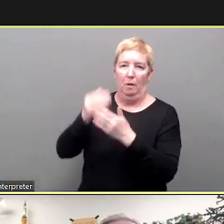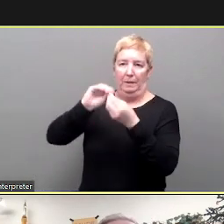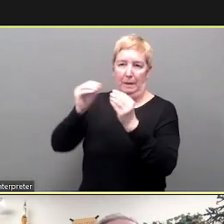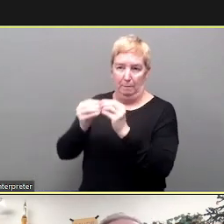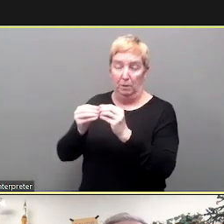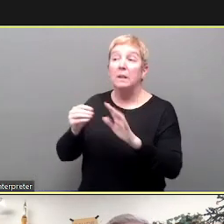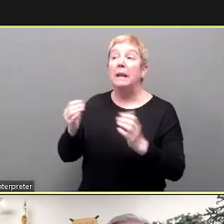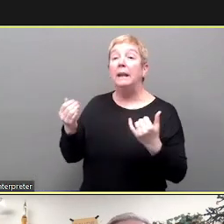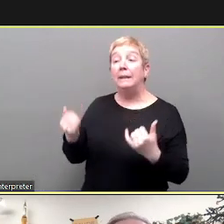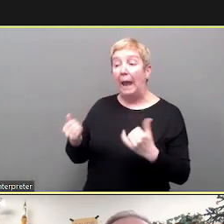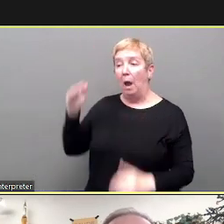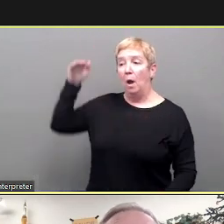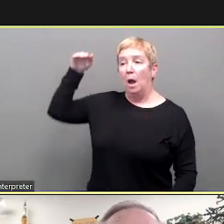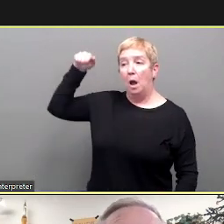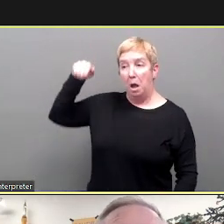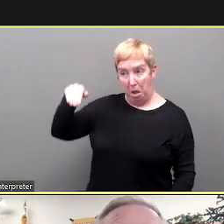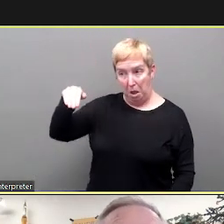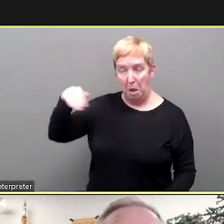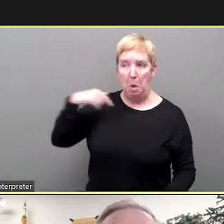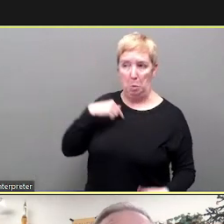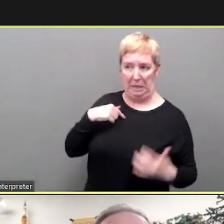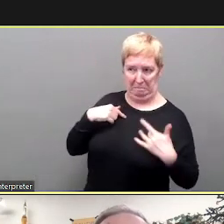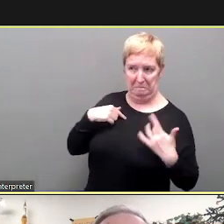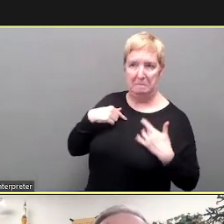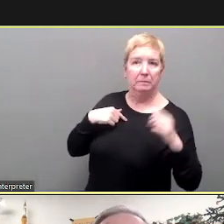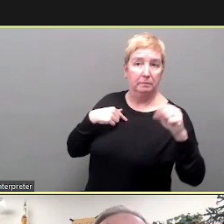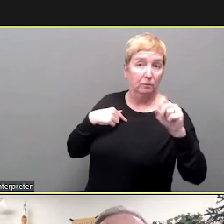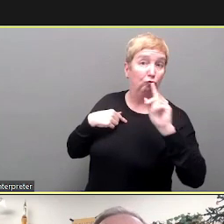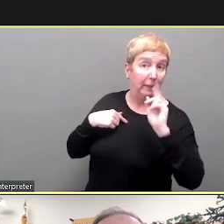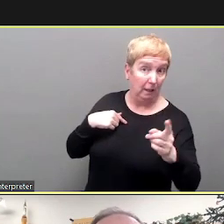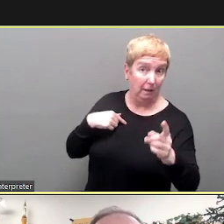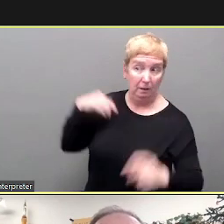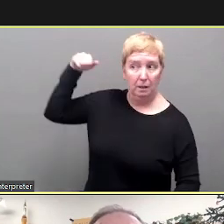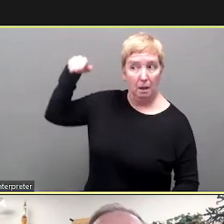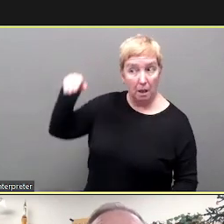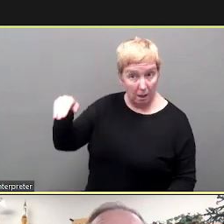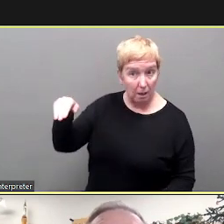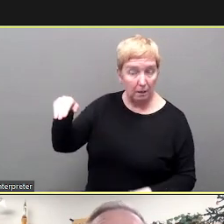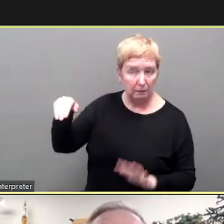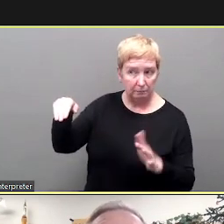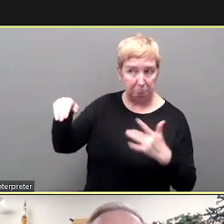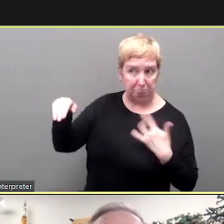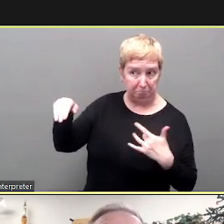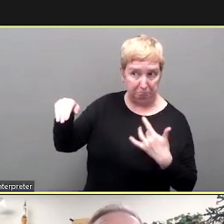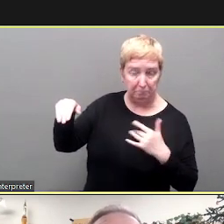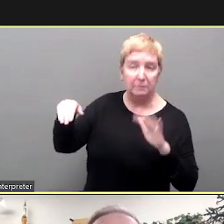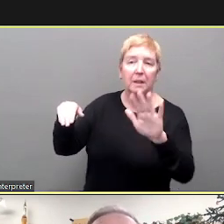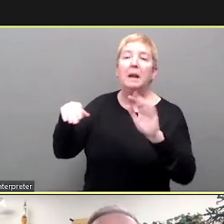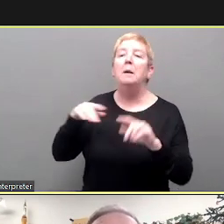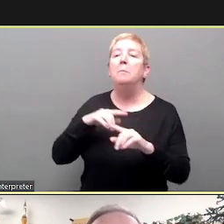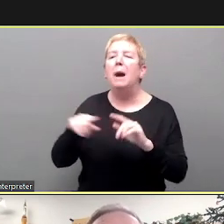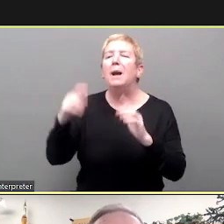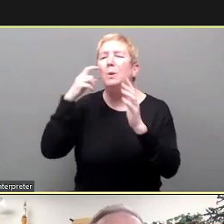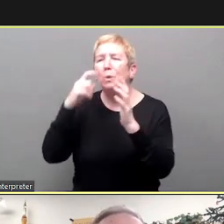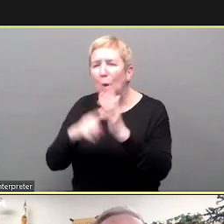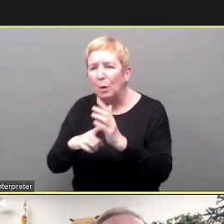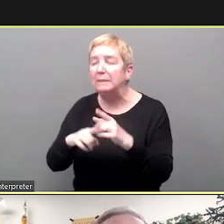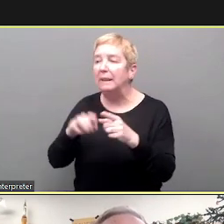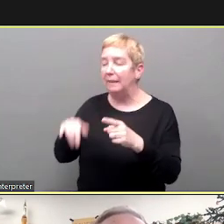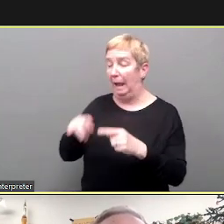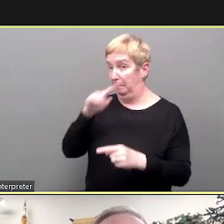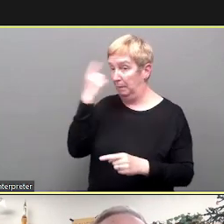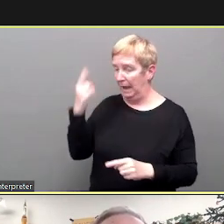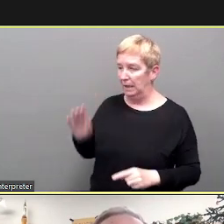or will be real in the coming week. But just noteworthy is that dotted black line peaks